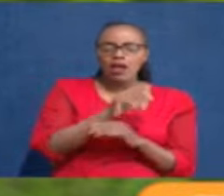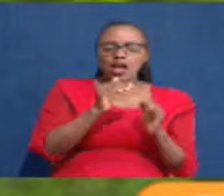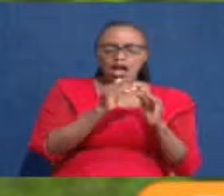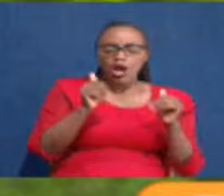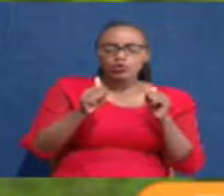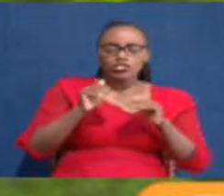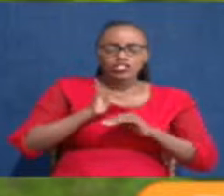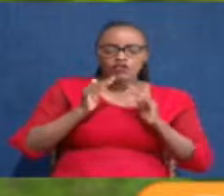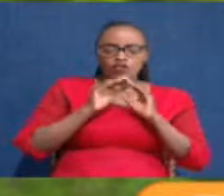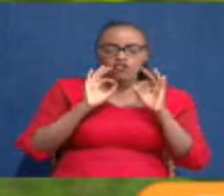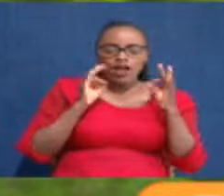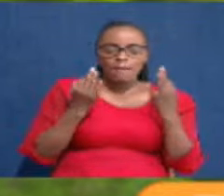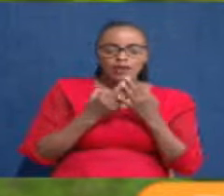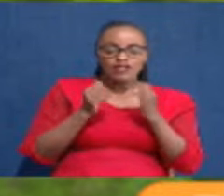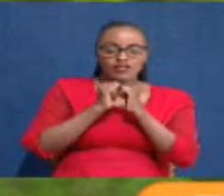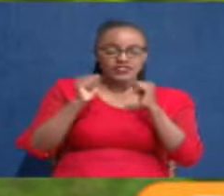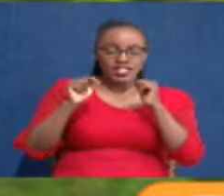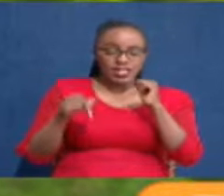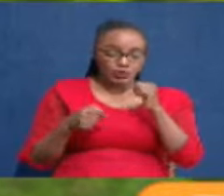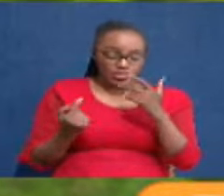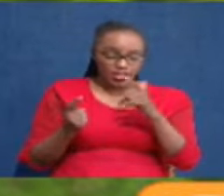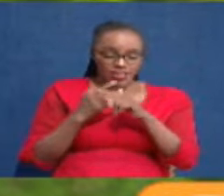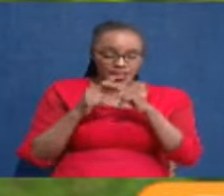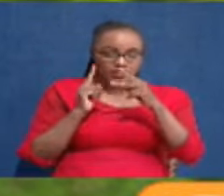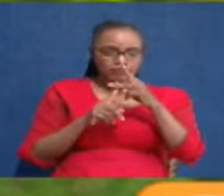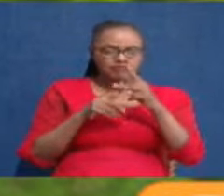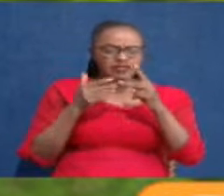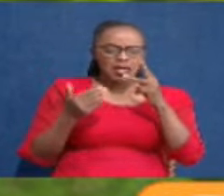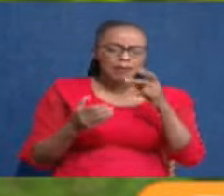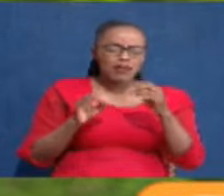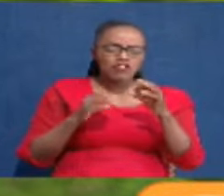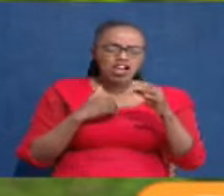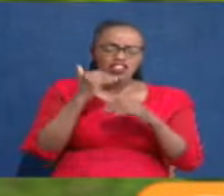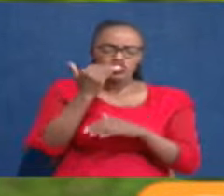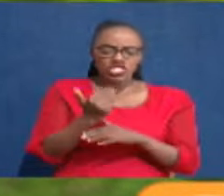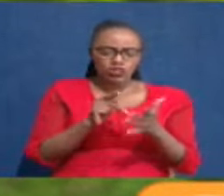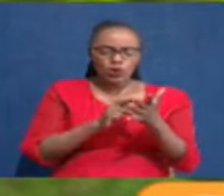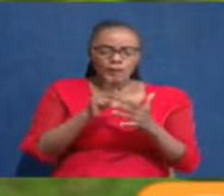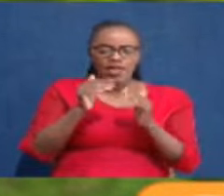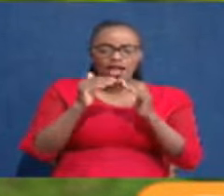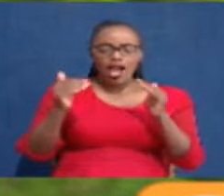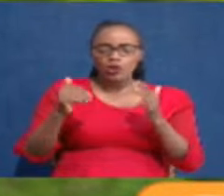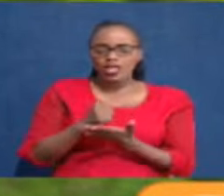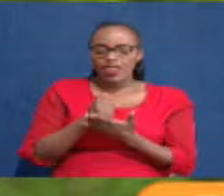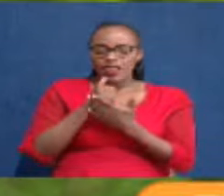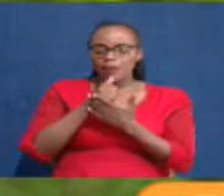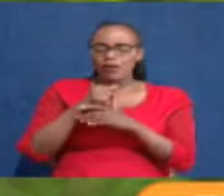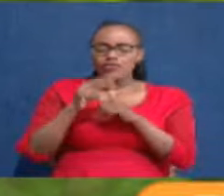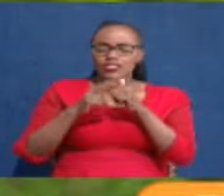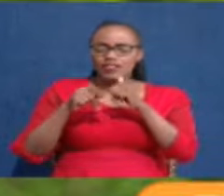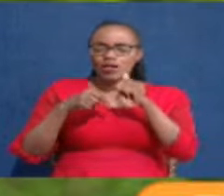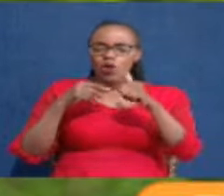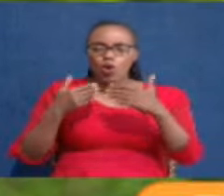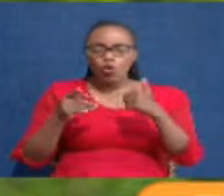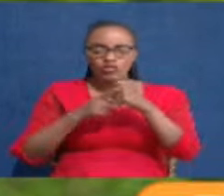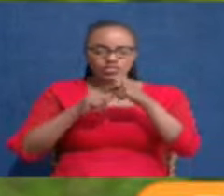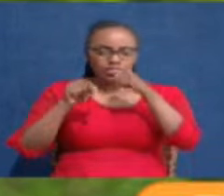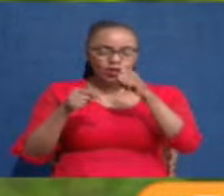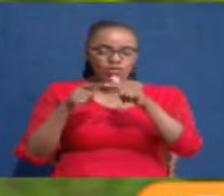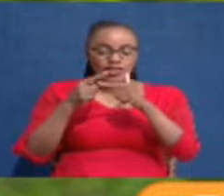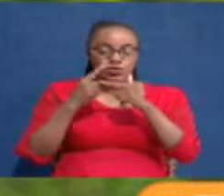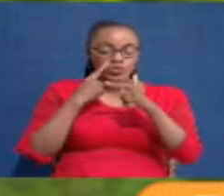na familia ni 15,000. Ulipe maybe kama uko na mtoto, ulipe house help 7,000 ama